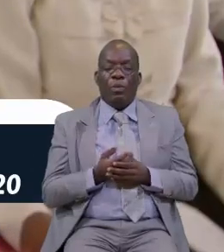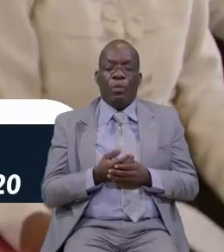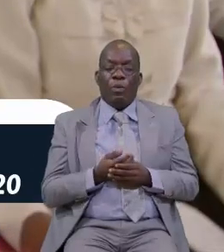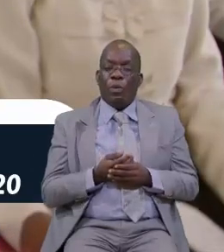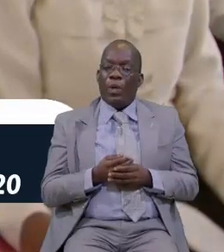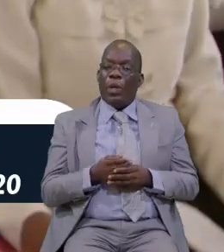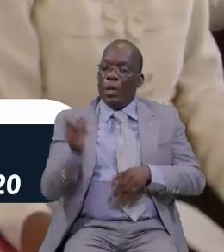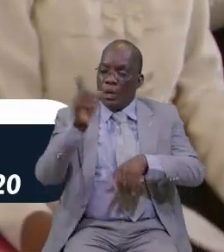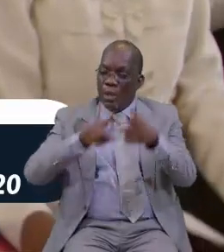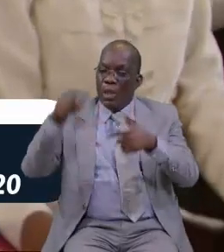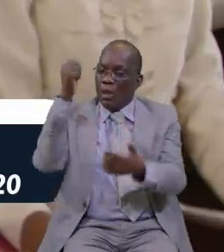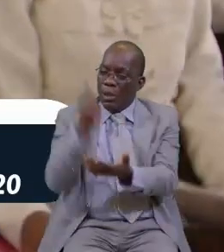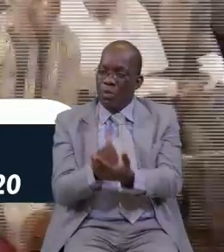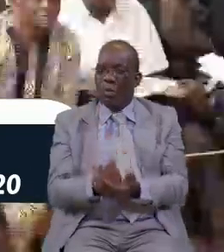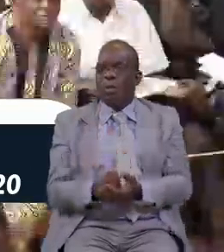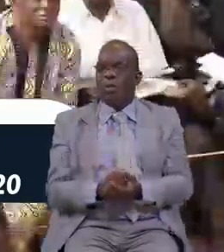to that?